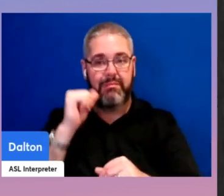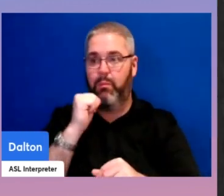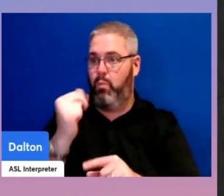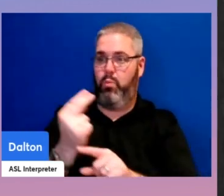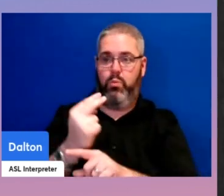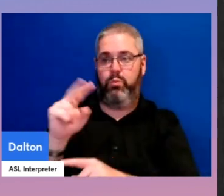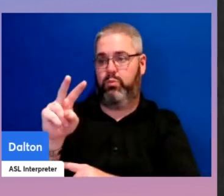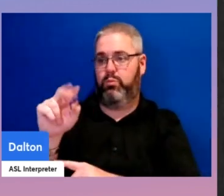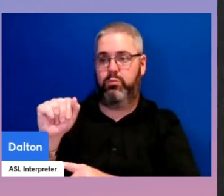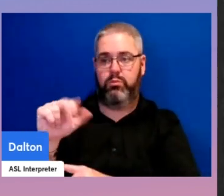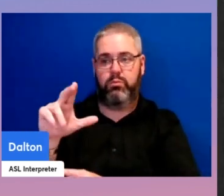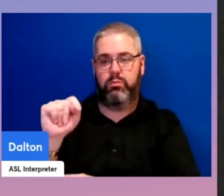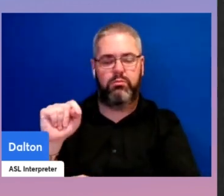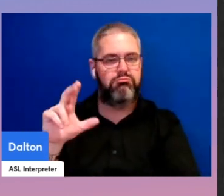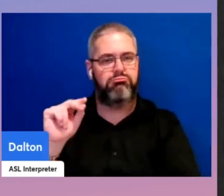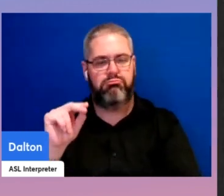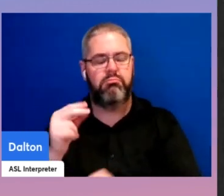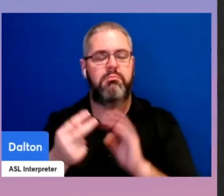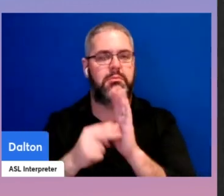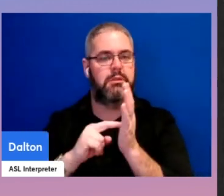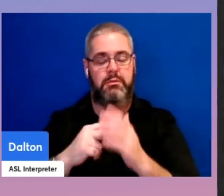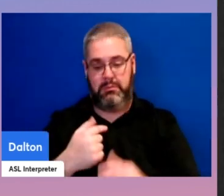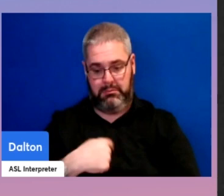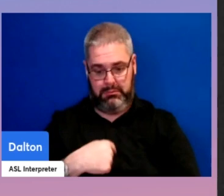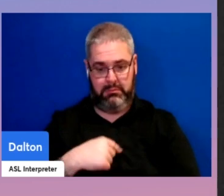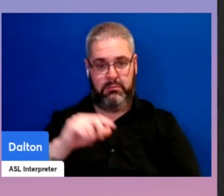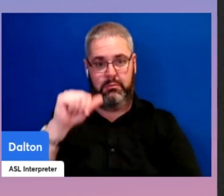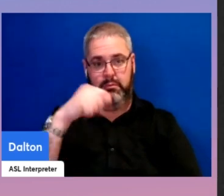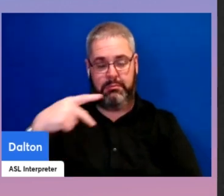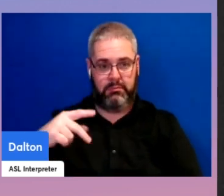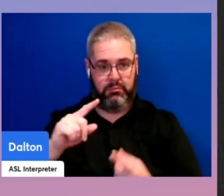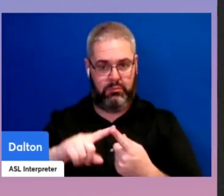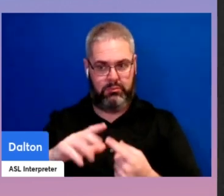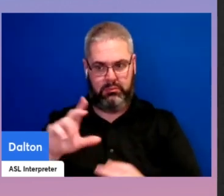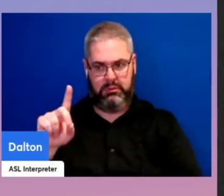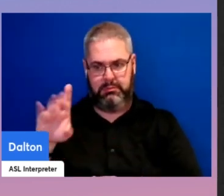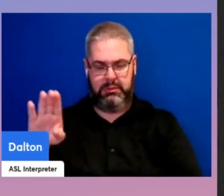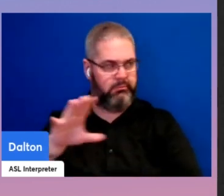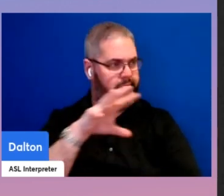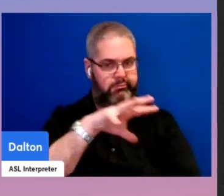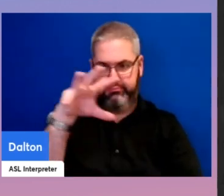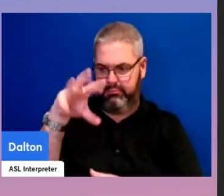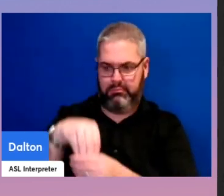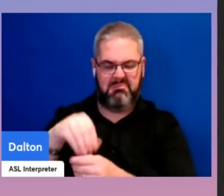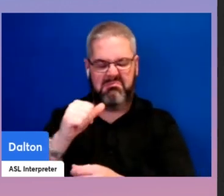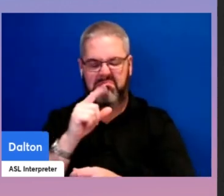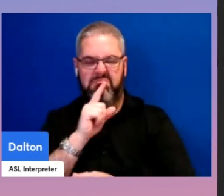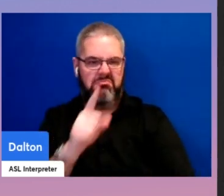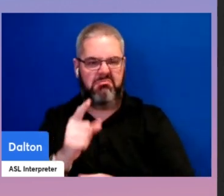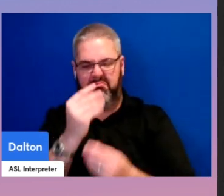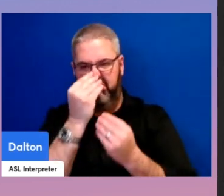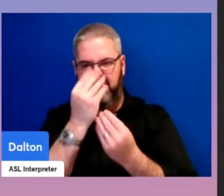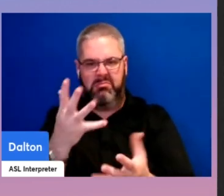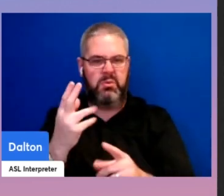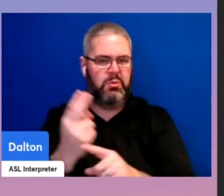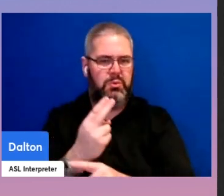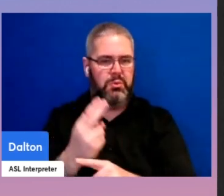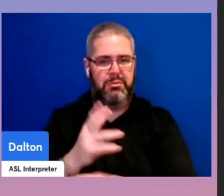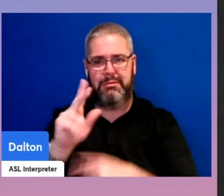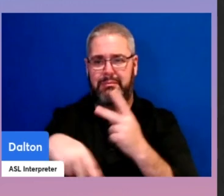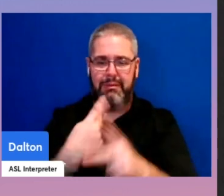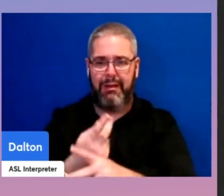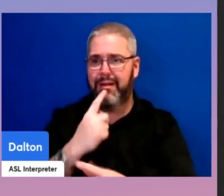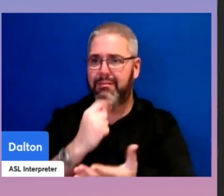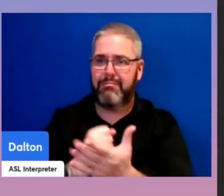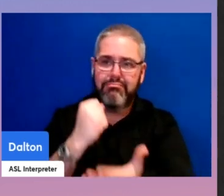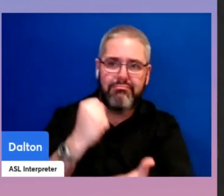whole idea is that me as an application team to my database really doesn't care that we're using dynamic credentials, and it shouldn't change any